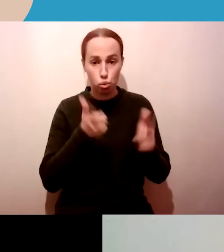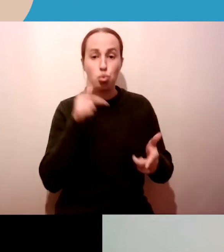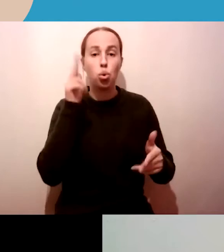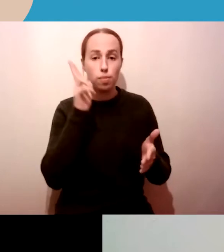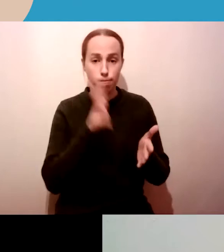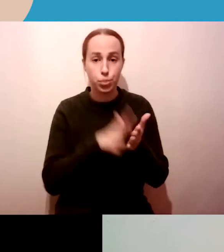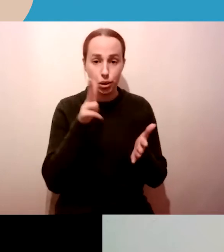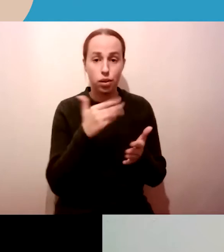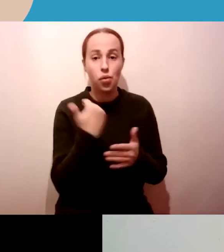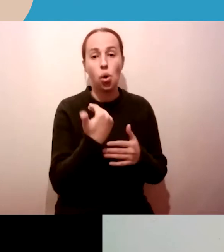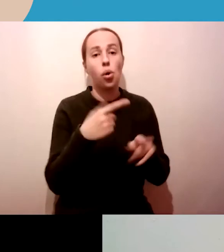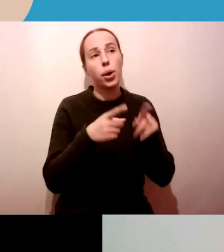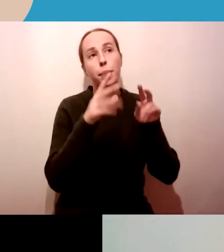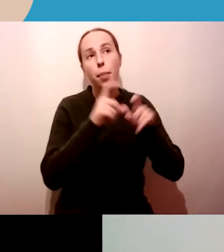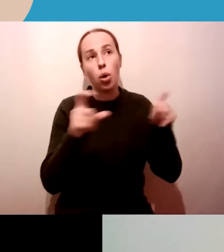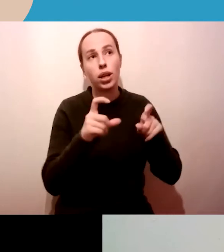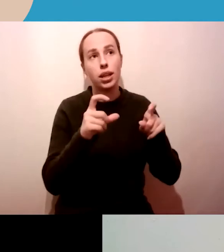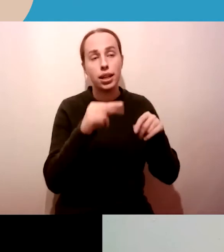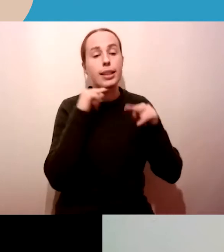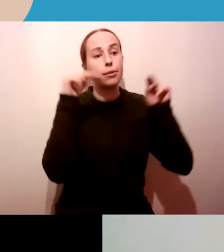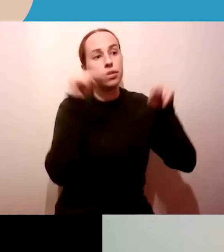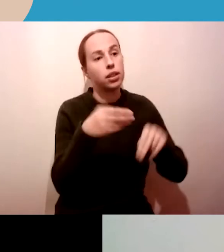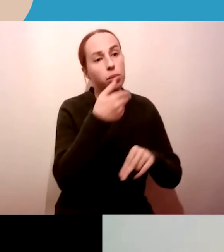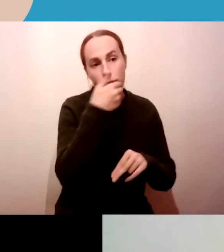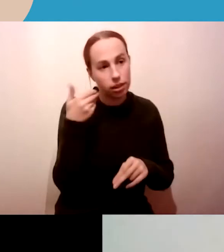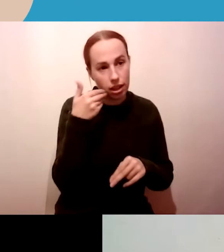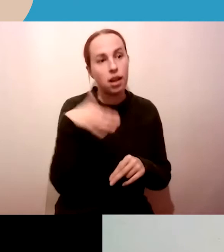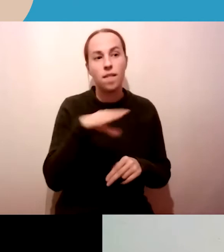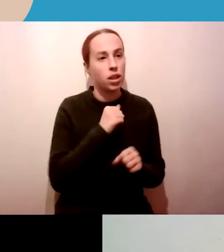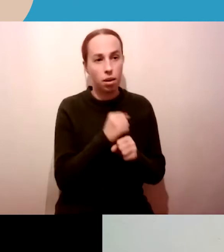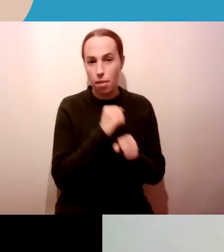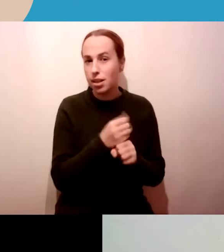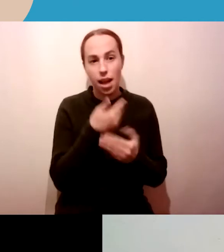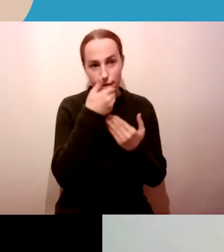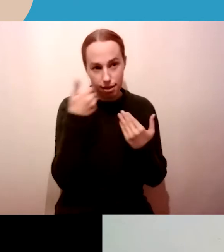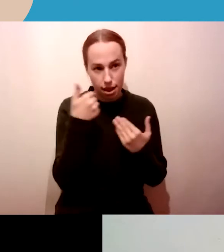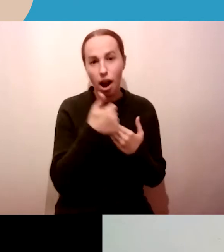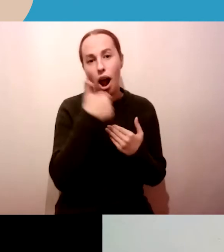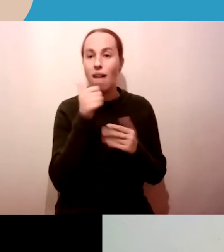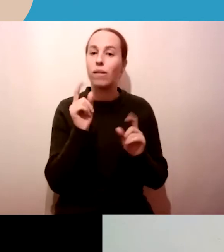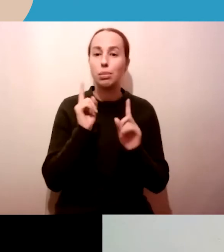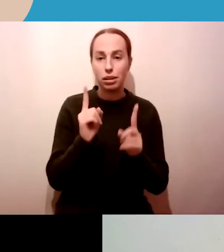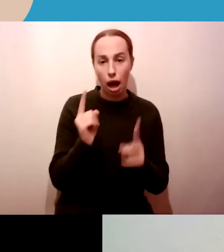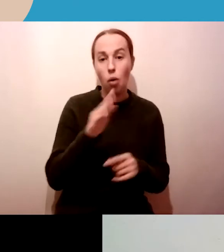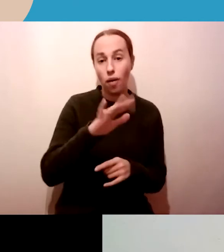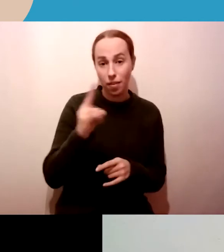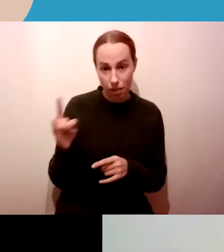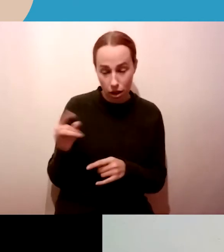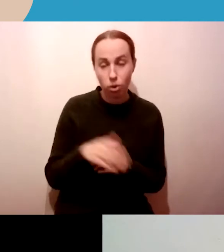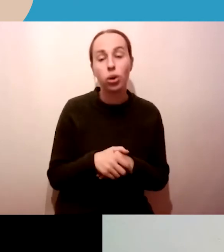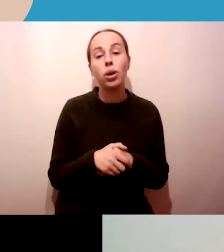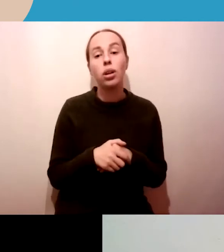And if it is determined that the school didn't do everything that it was in its power,